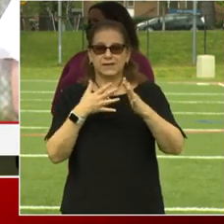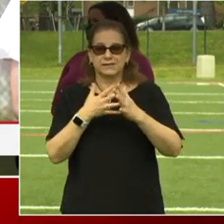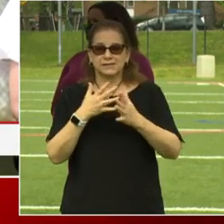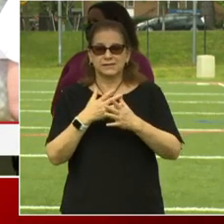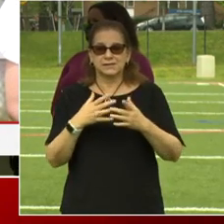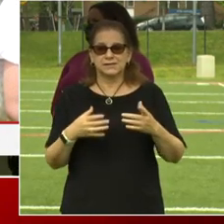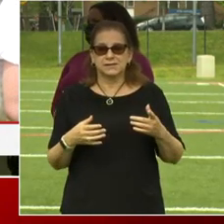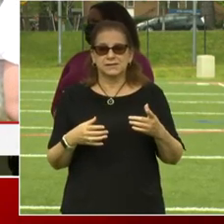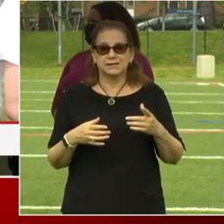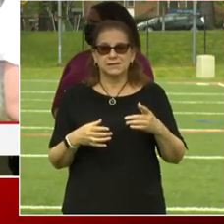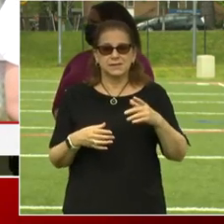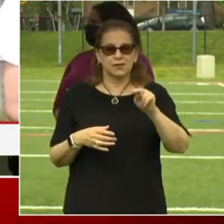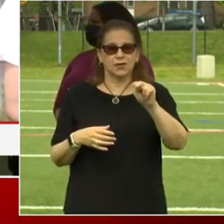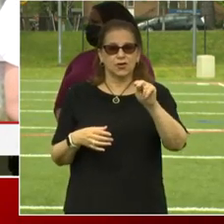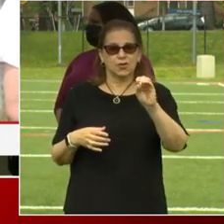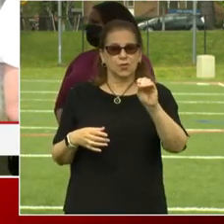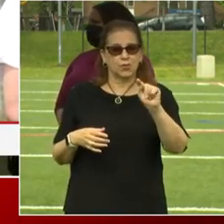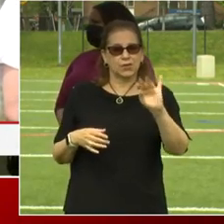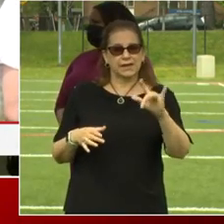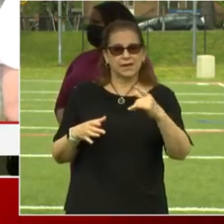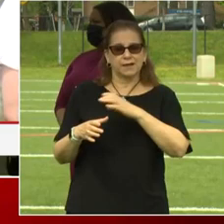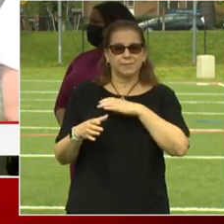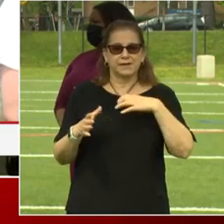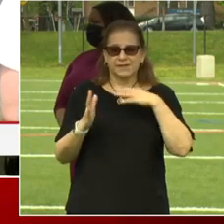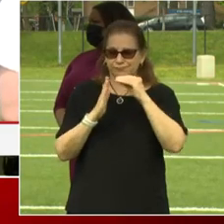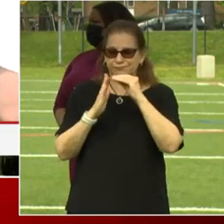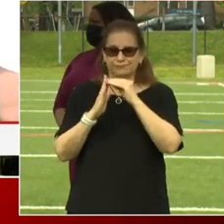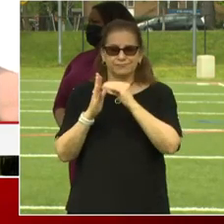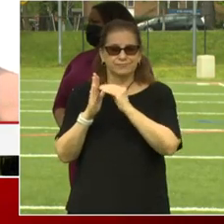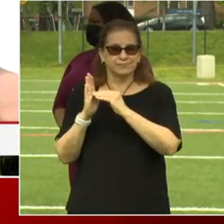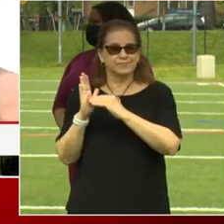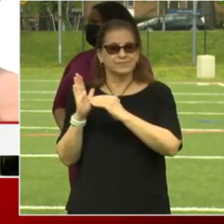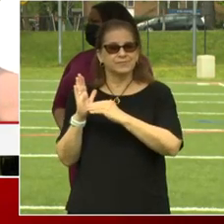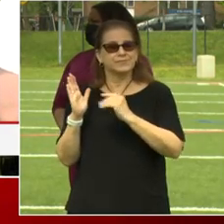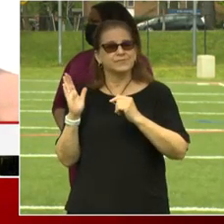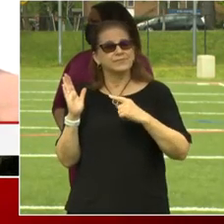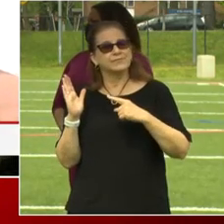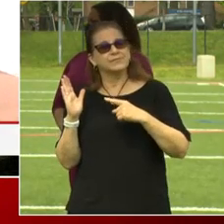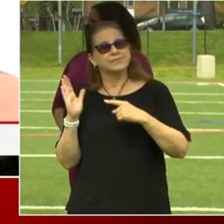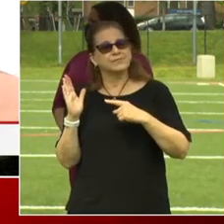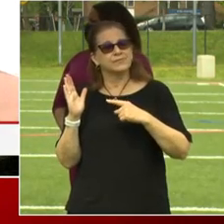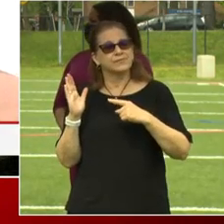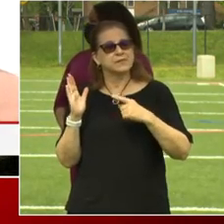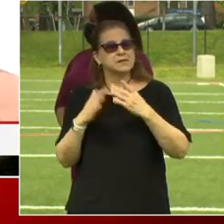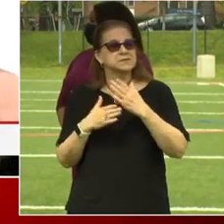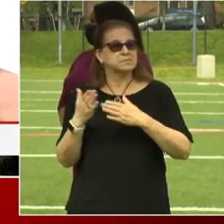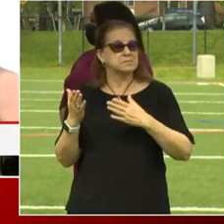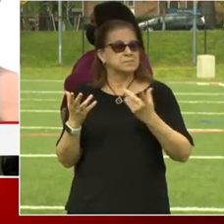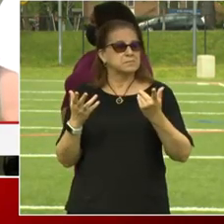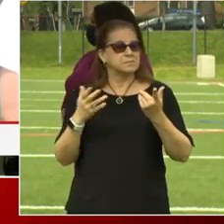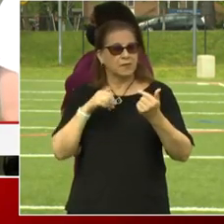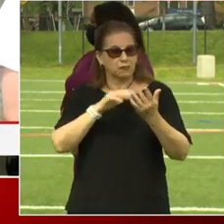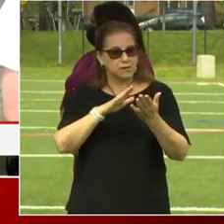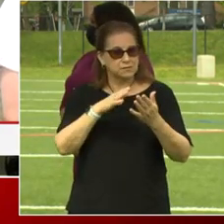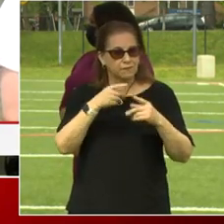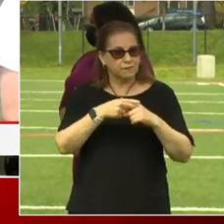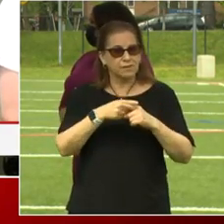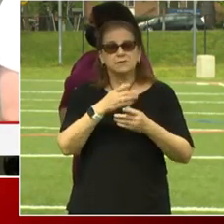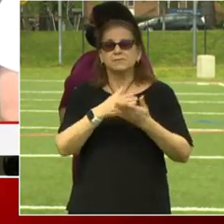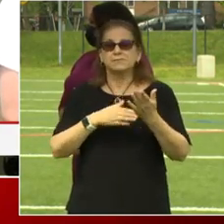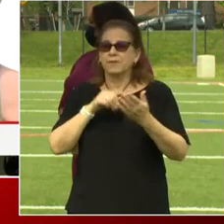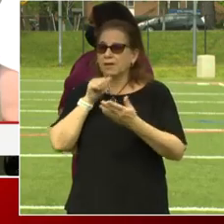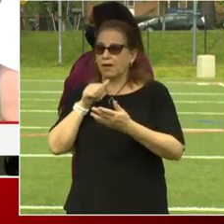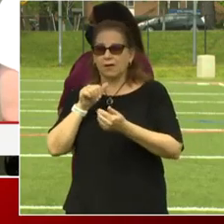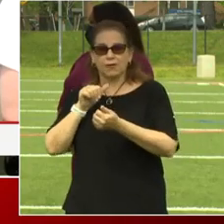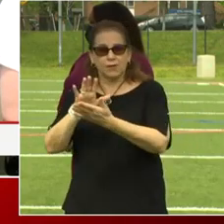not address those conflicts. Its orders were not well written, or not as well written as they should have been. So if you review any